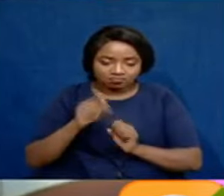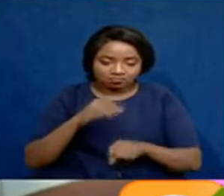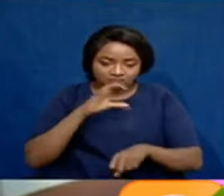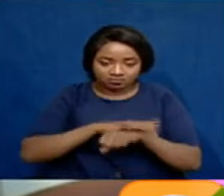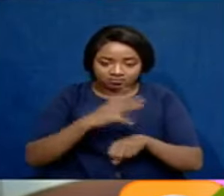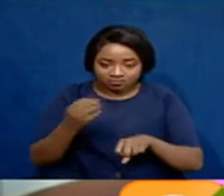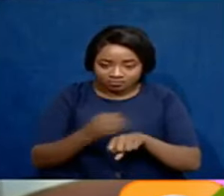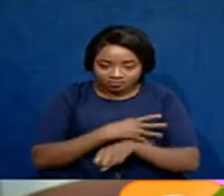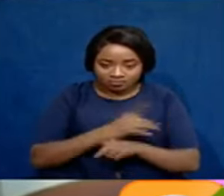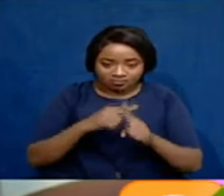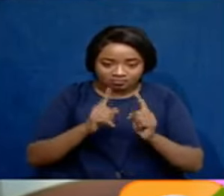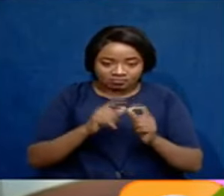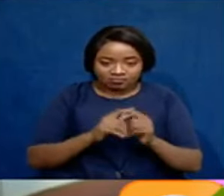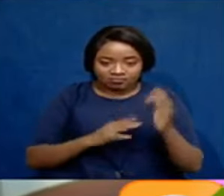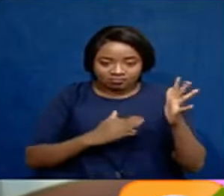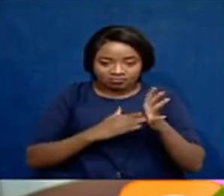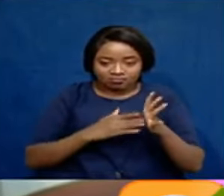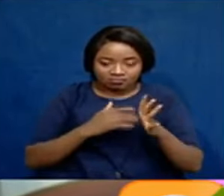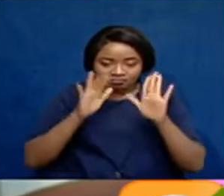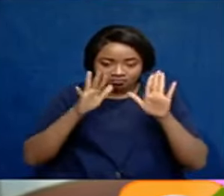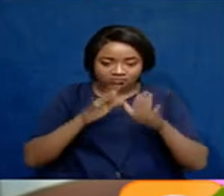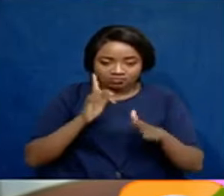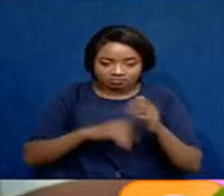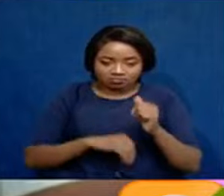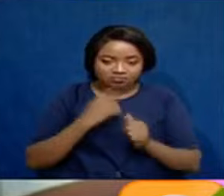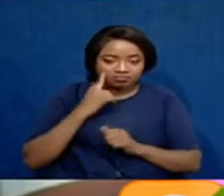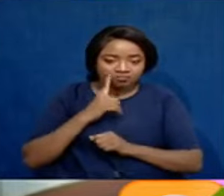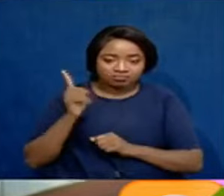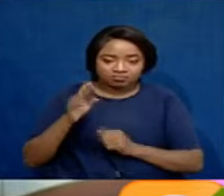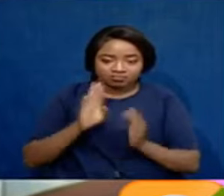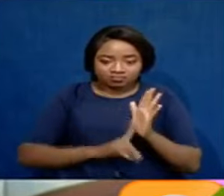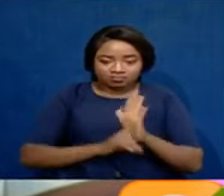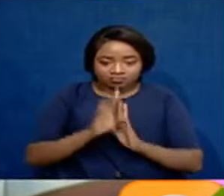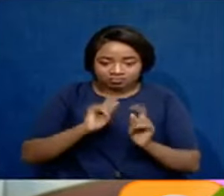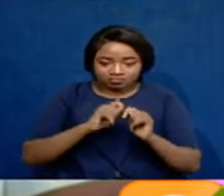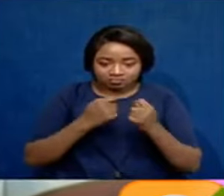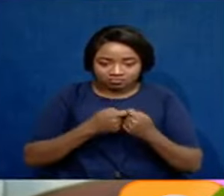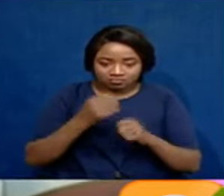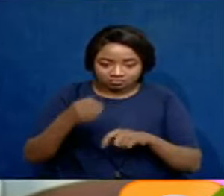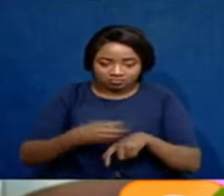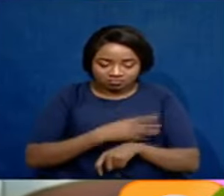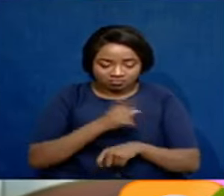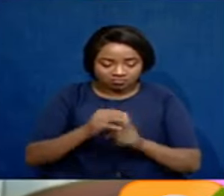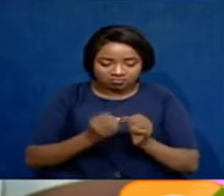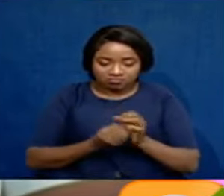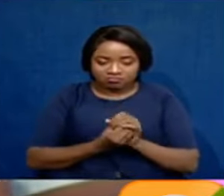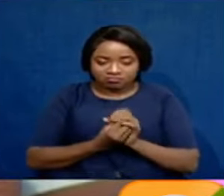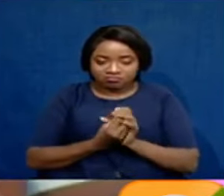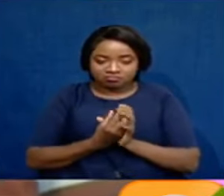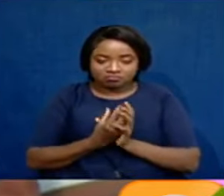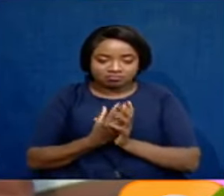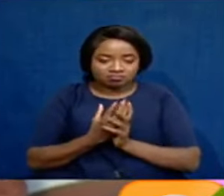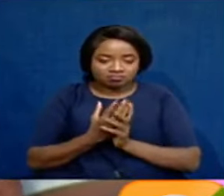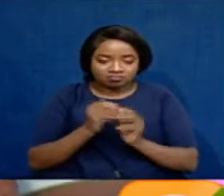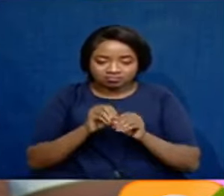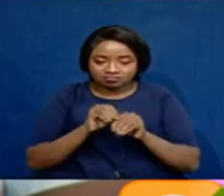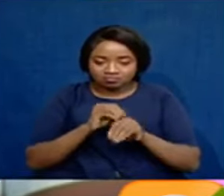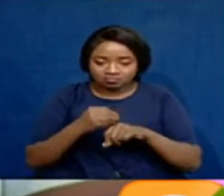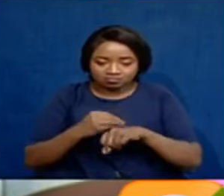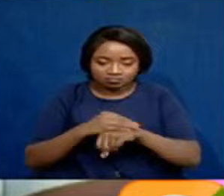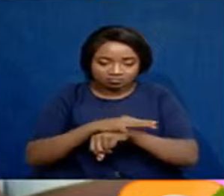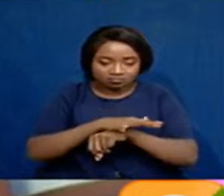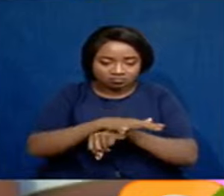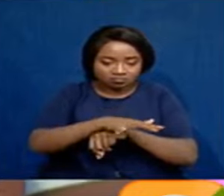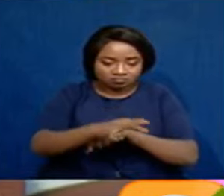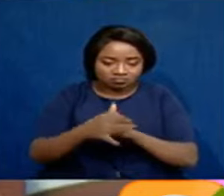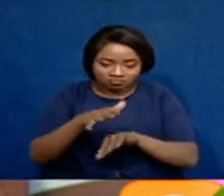a very big proportion of those patients will develop a type of a cancer that is very slow growing, doesn't affect them,